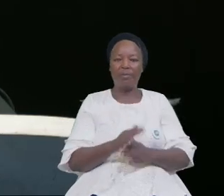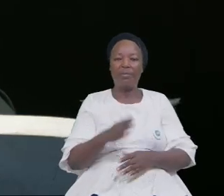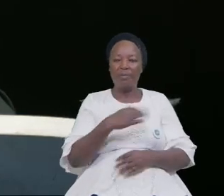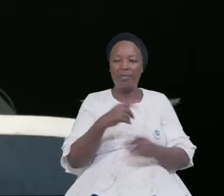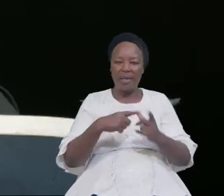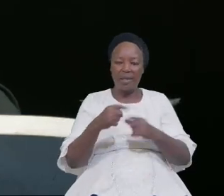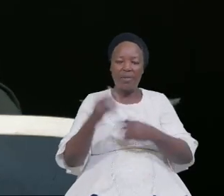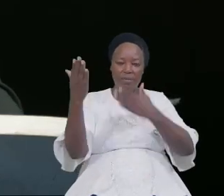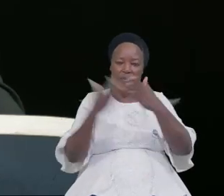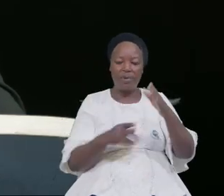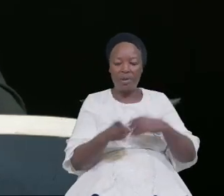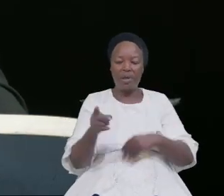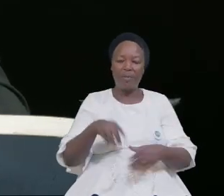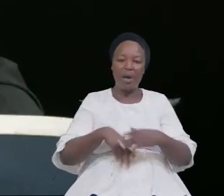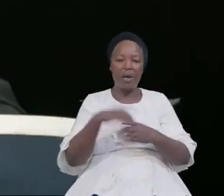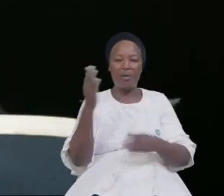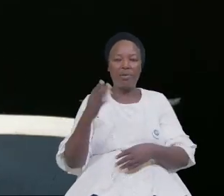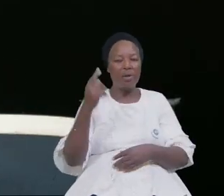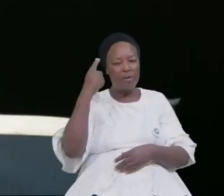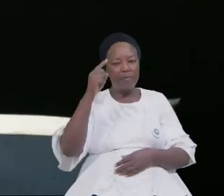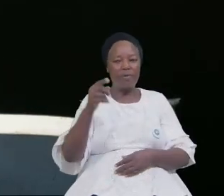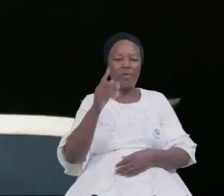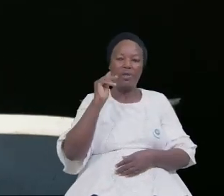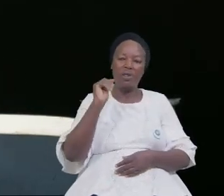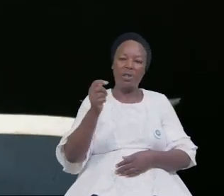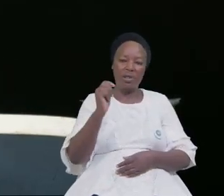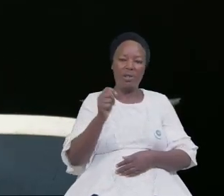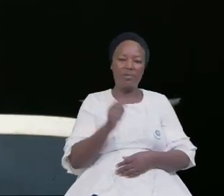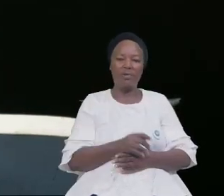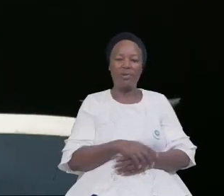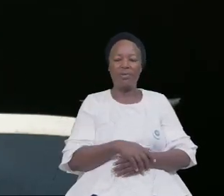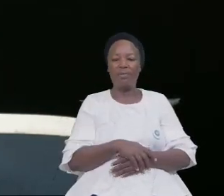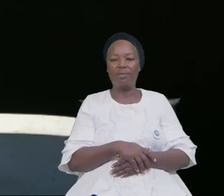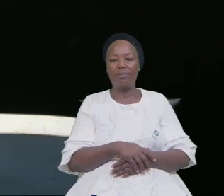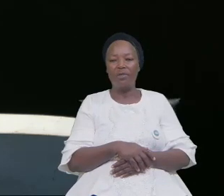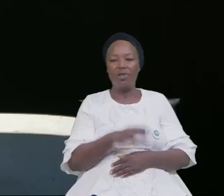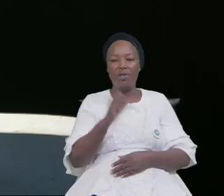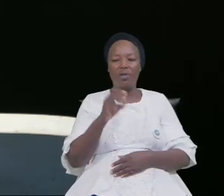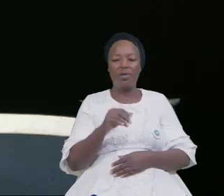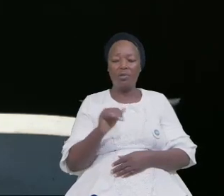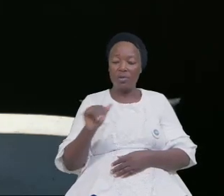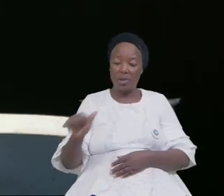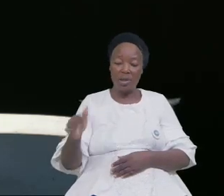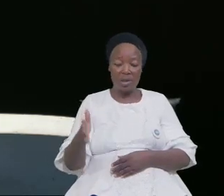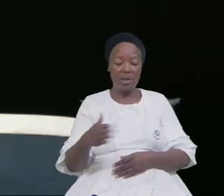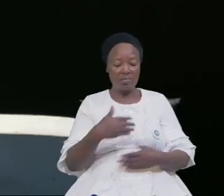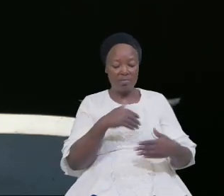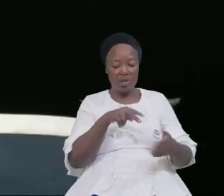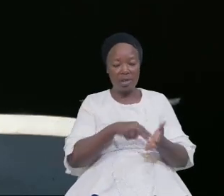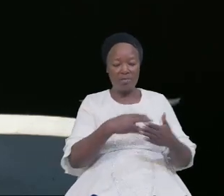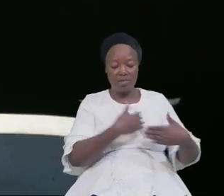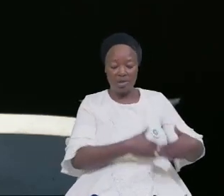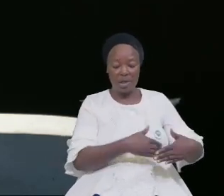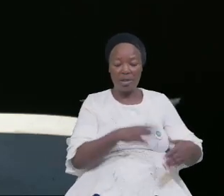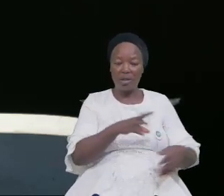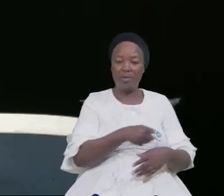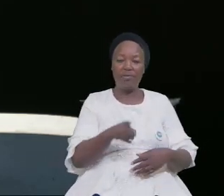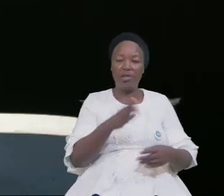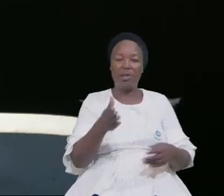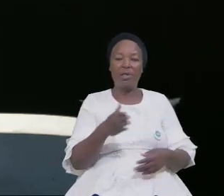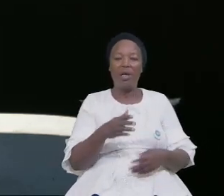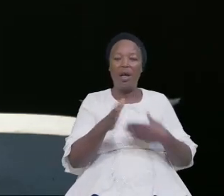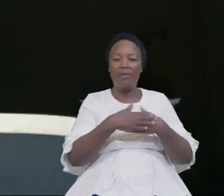out for testimony. So stay with them after collecting those information